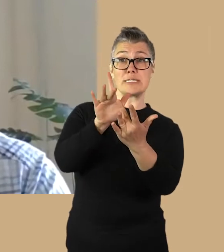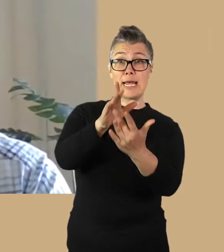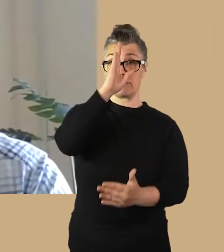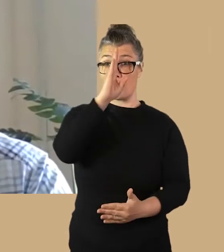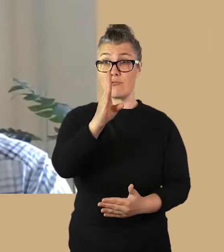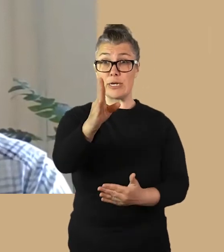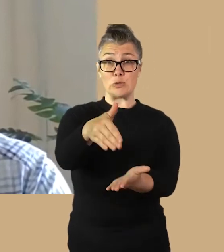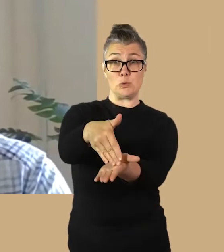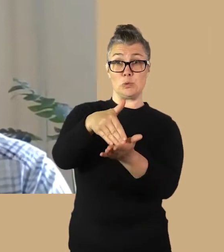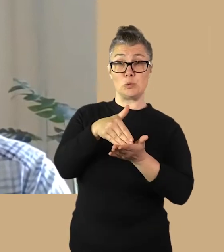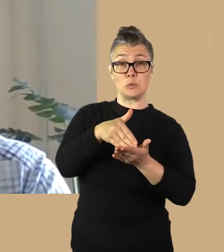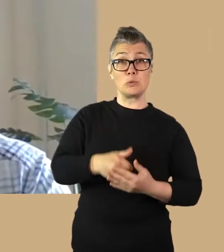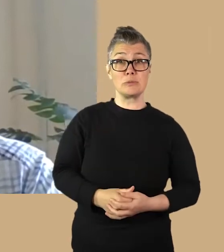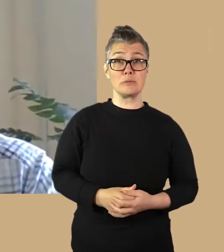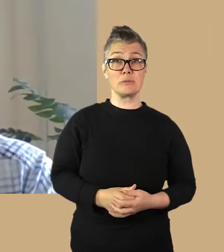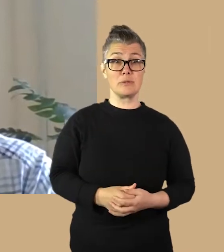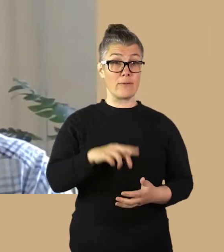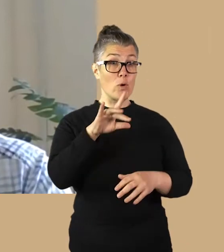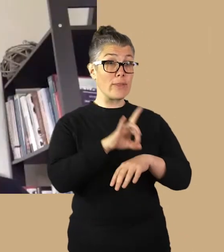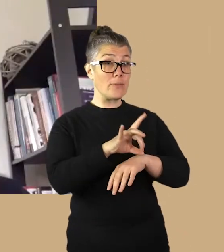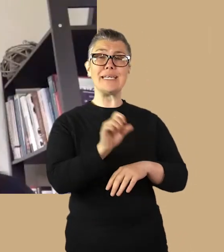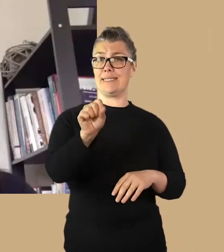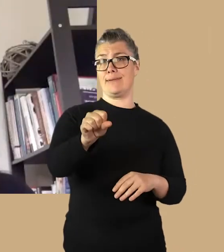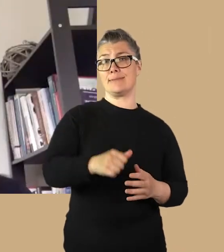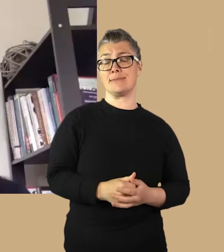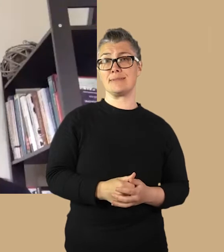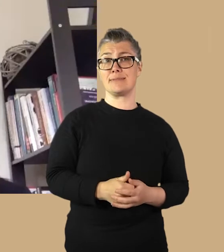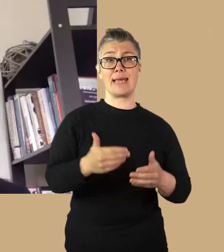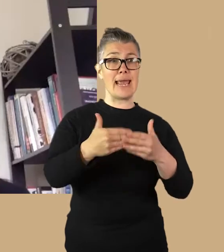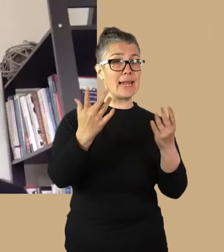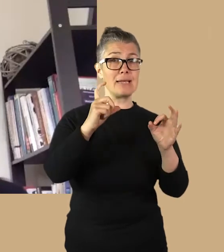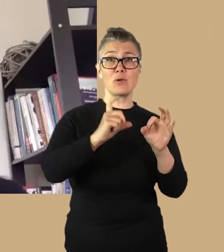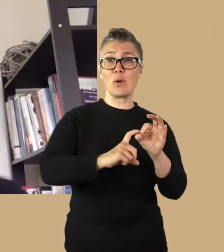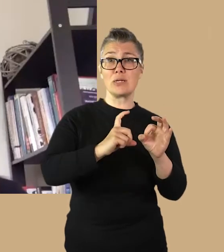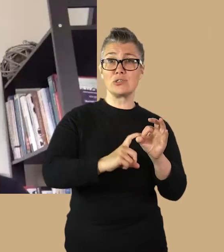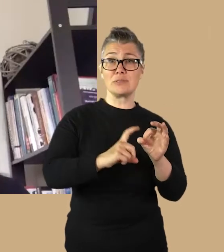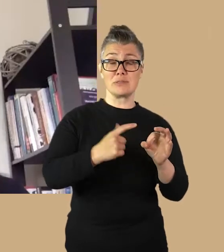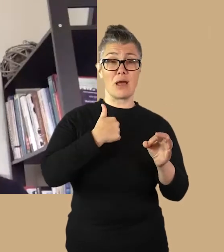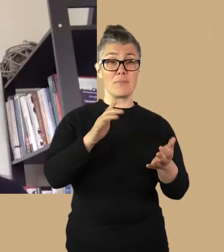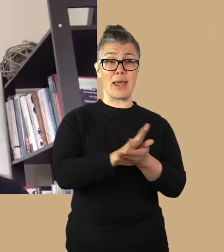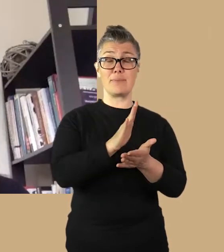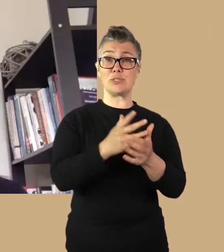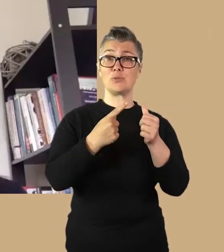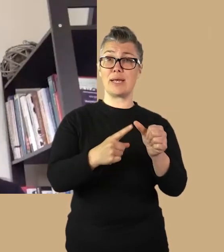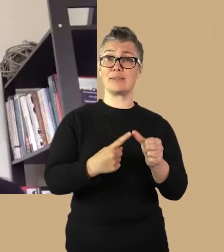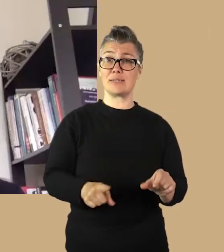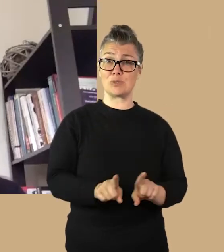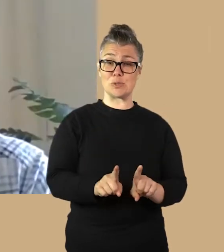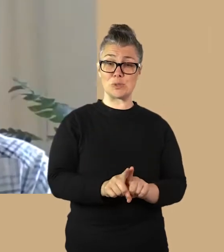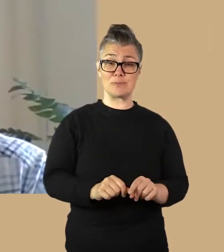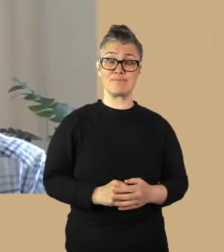directly for assistance? For therapy, yes, for sure. Any questions too, I'm more than happy to